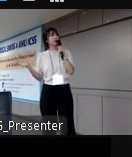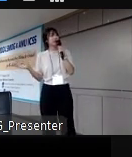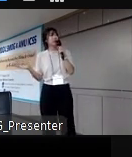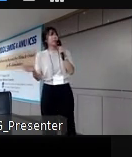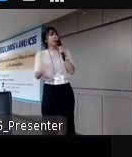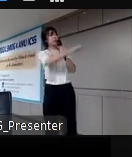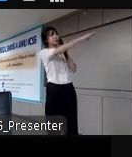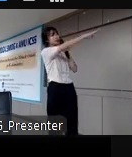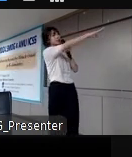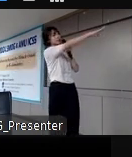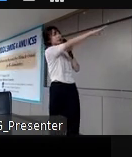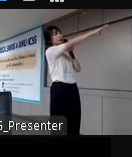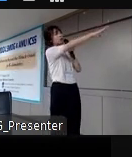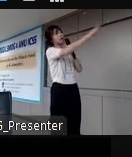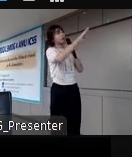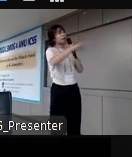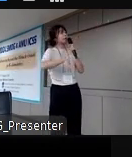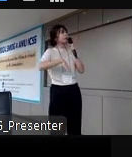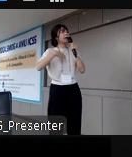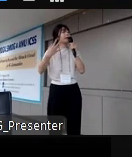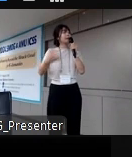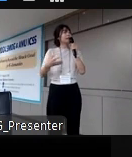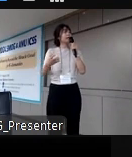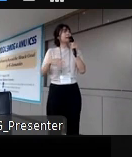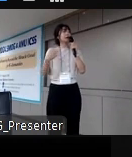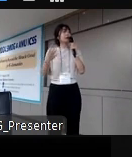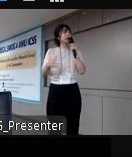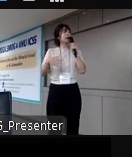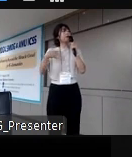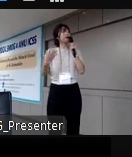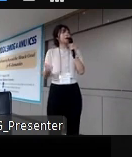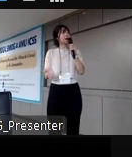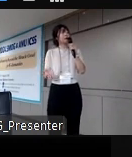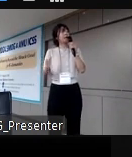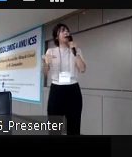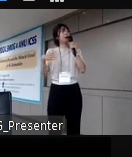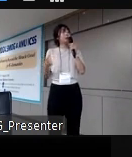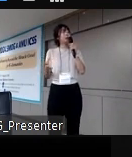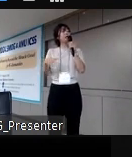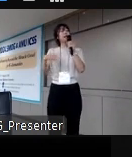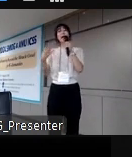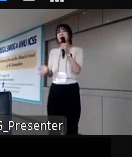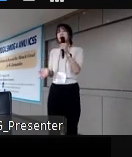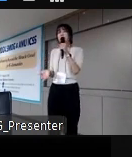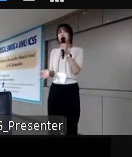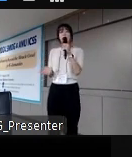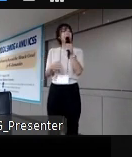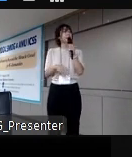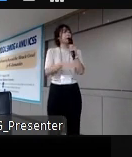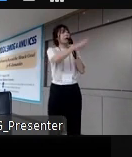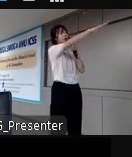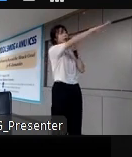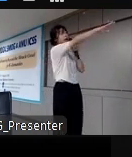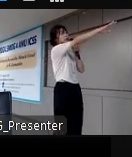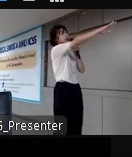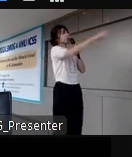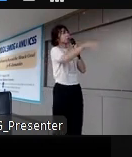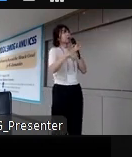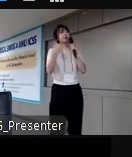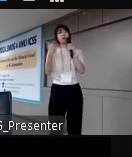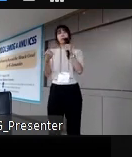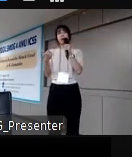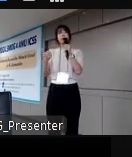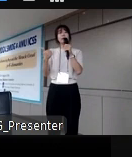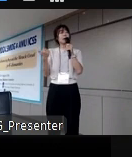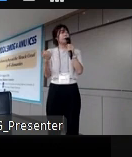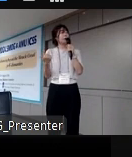verbal domain. So that's what you have. We simply have sentences, girl travel, girl read, woman sit, ask direction. On the ask direction, there's